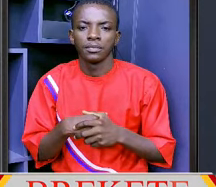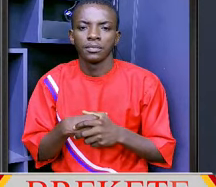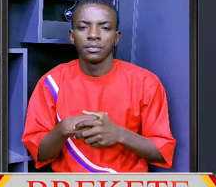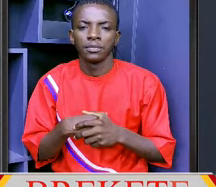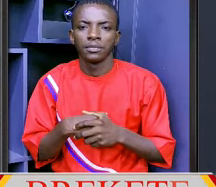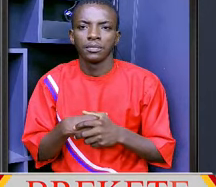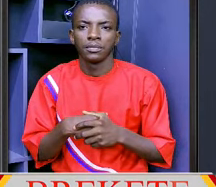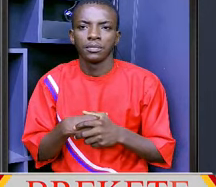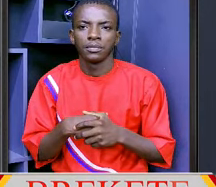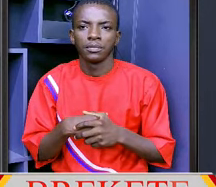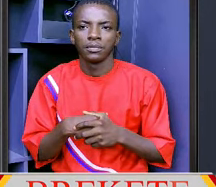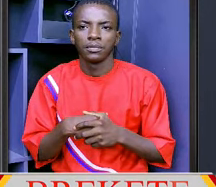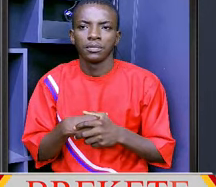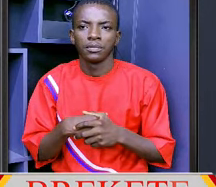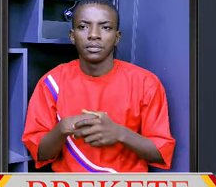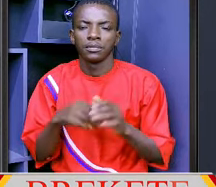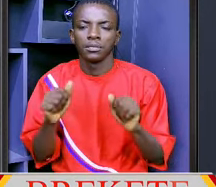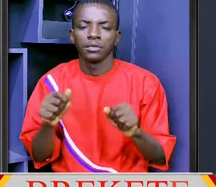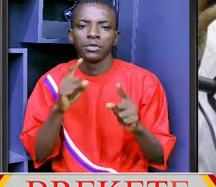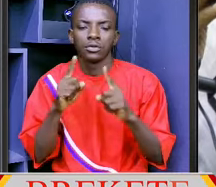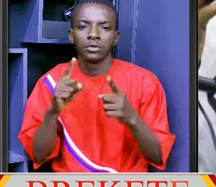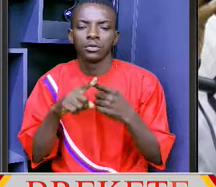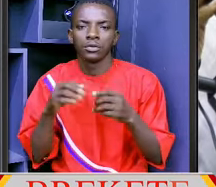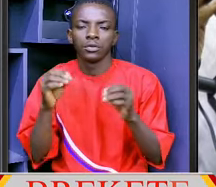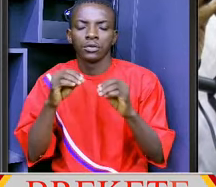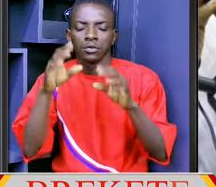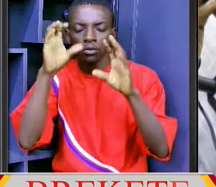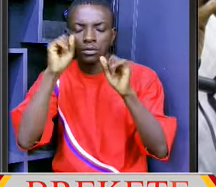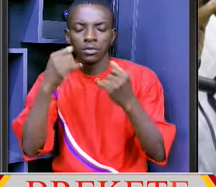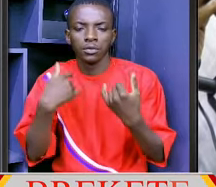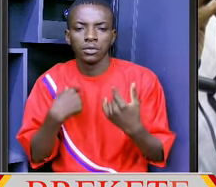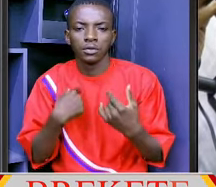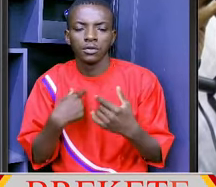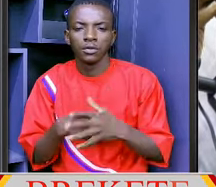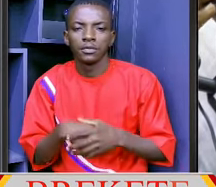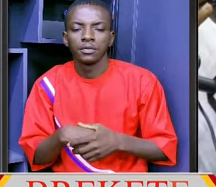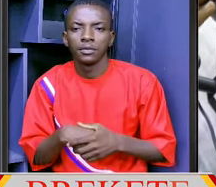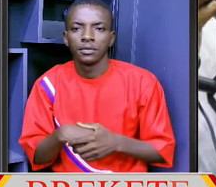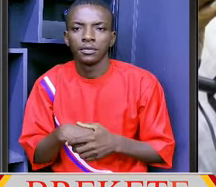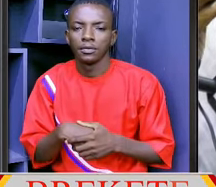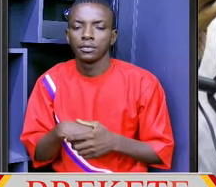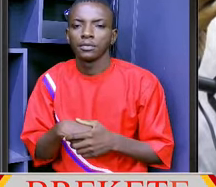Good morning. Can I talk to the ordinary president, please? Now, maybe this.